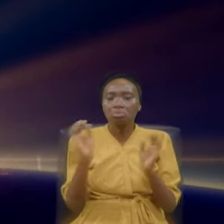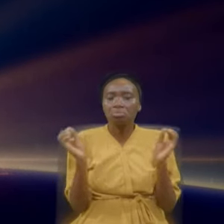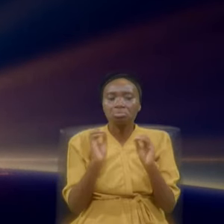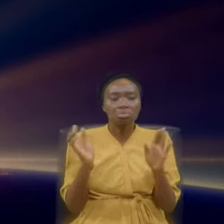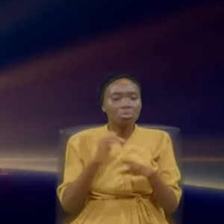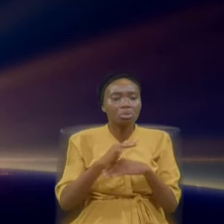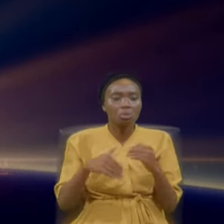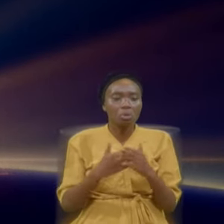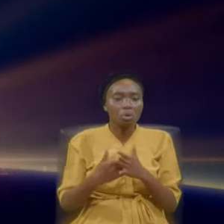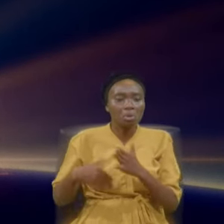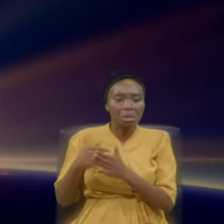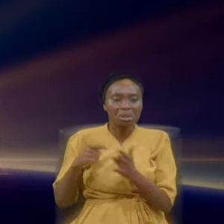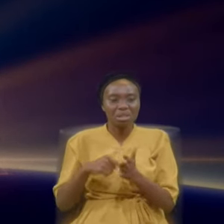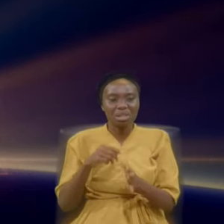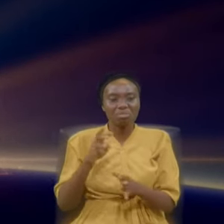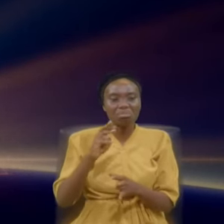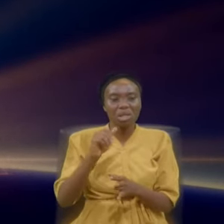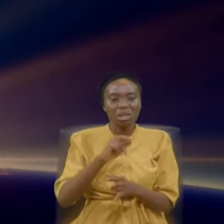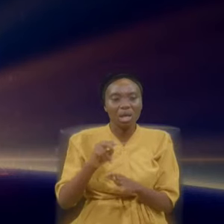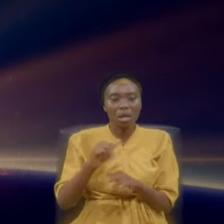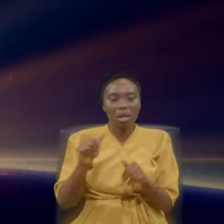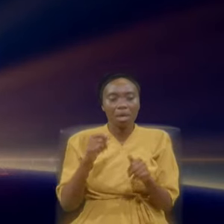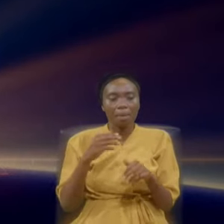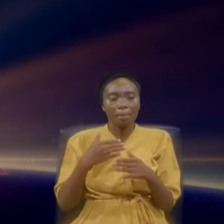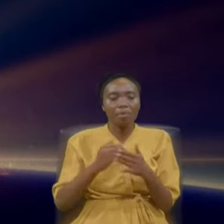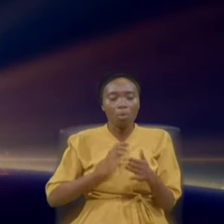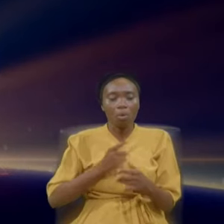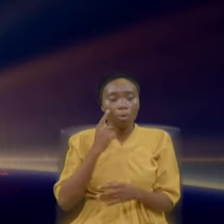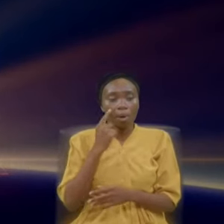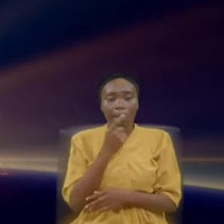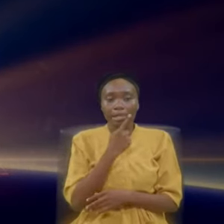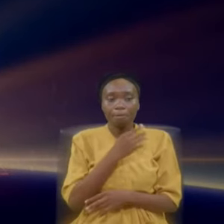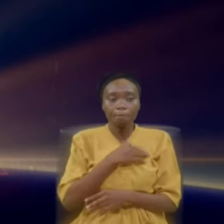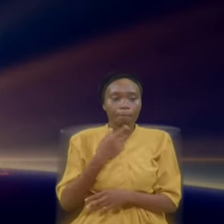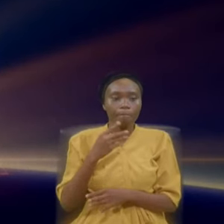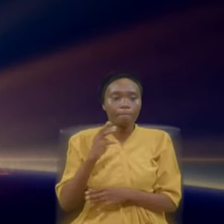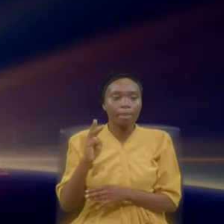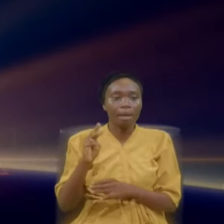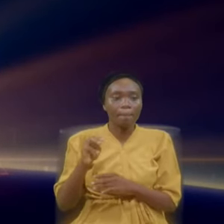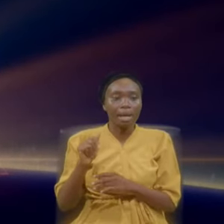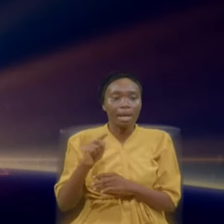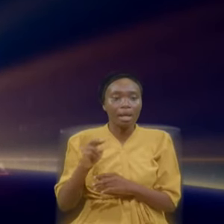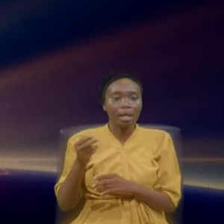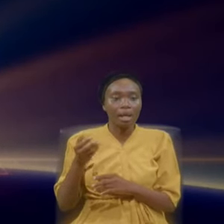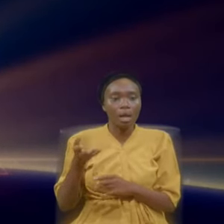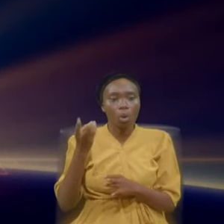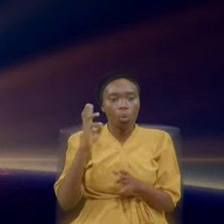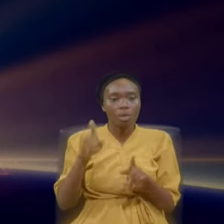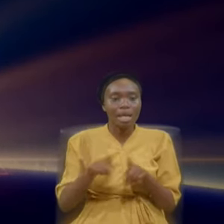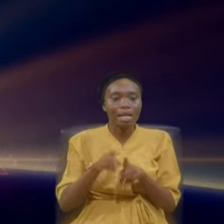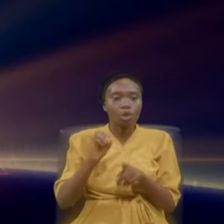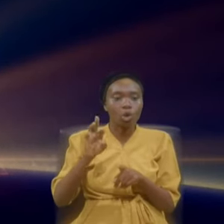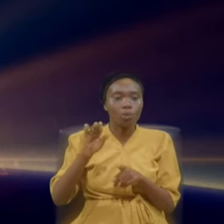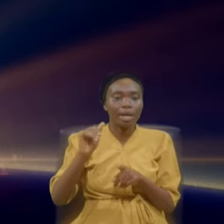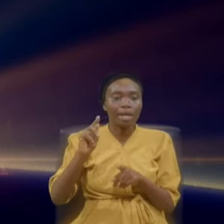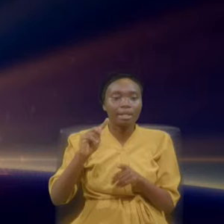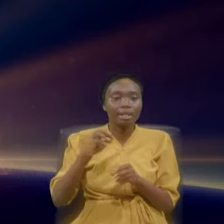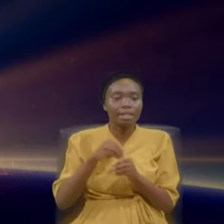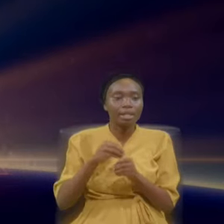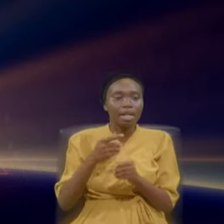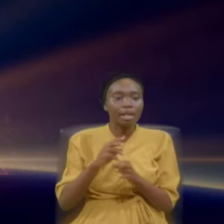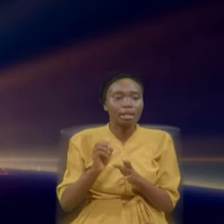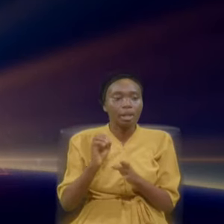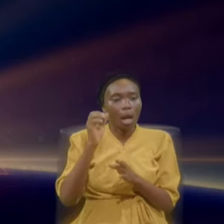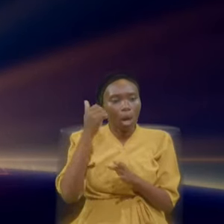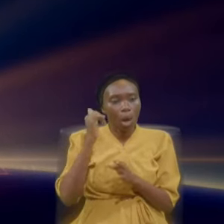all beside this manna before our eyes. And the manna was as coriander seed, and the